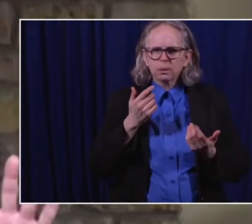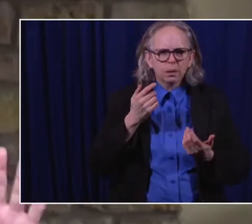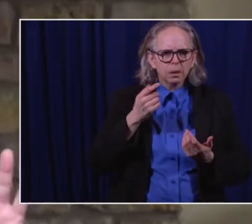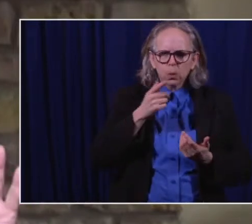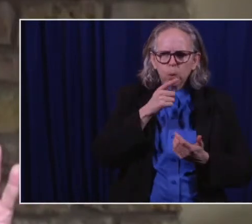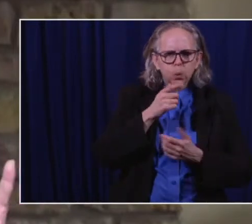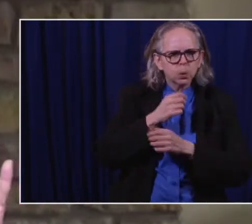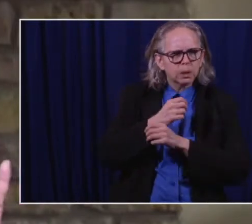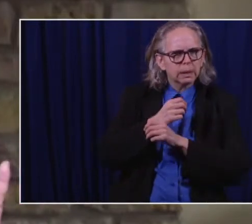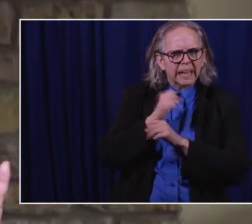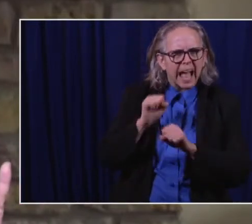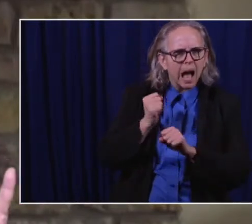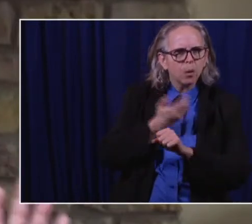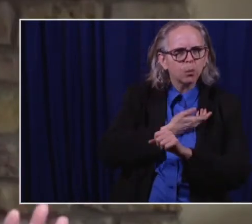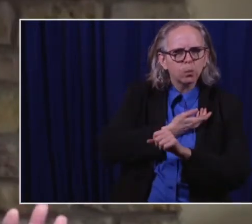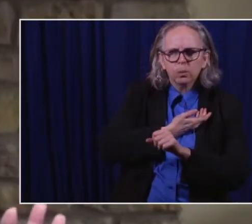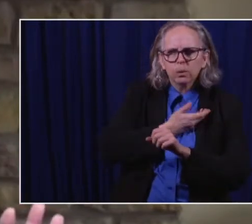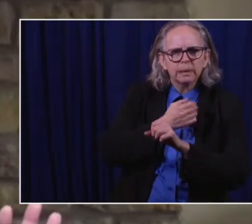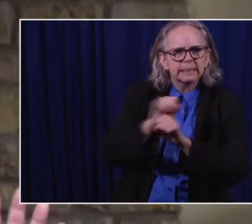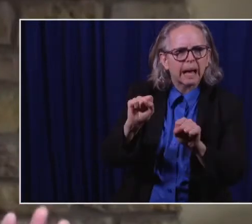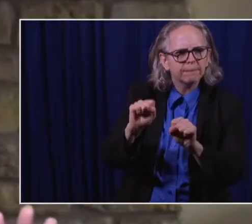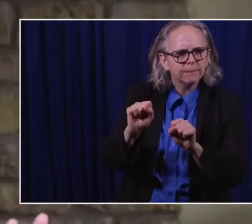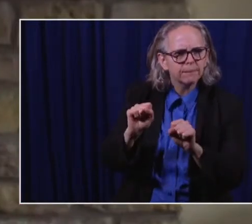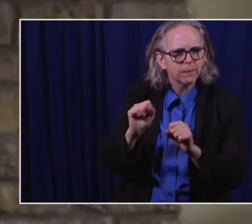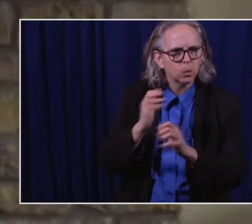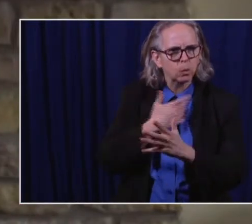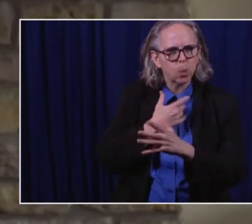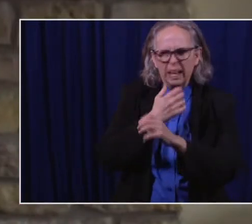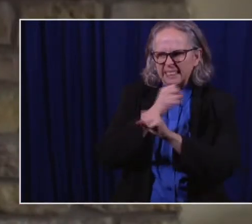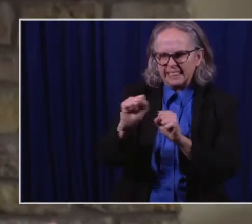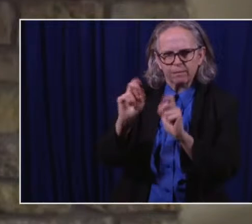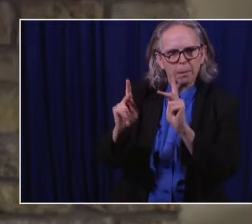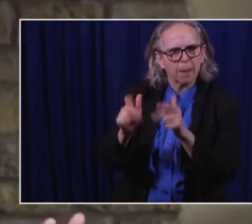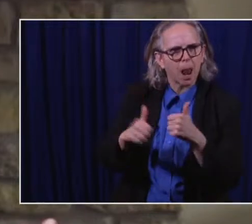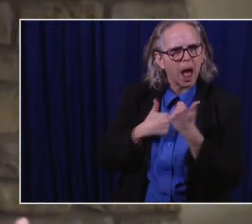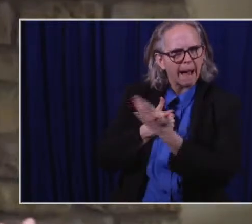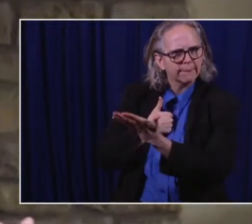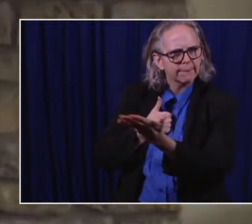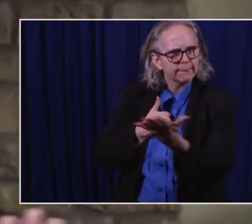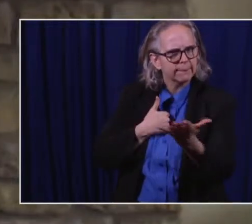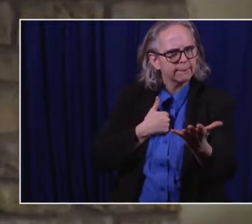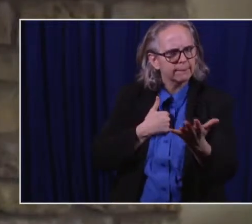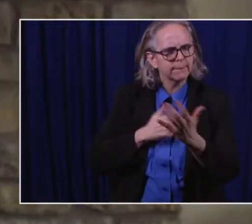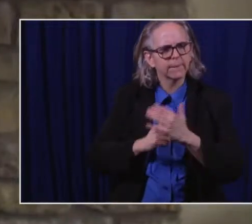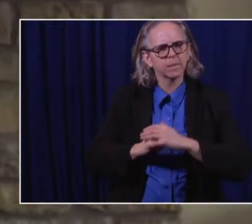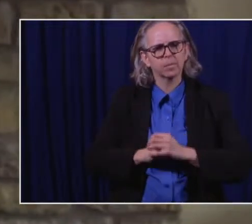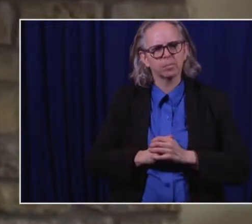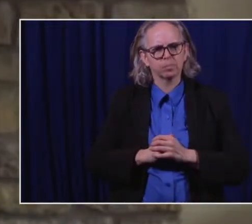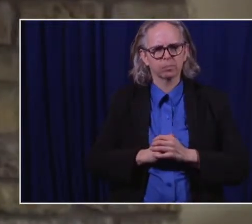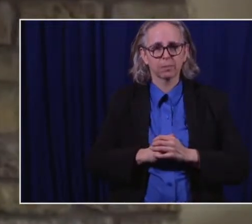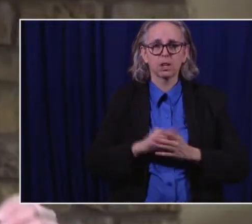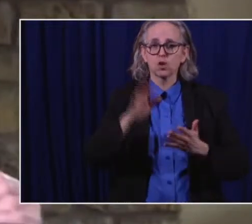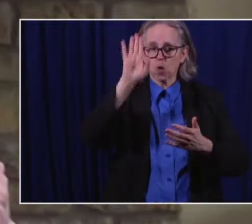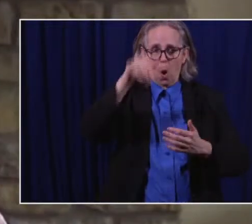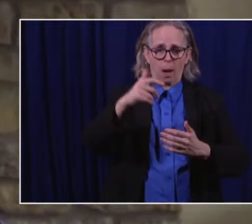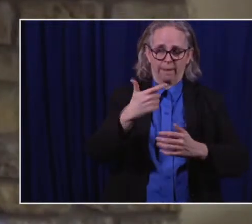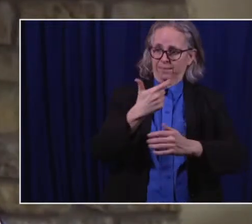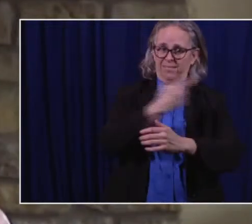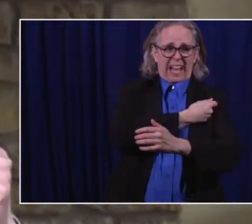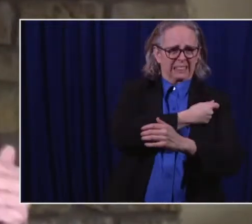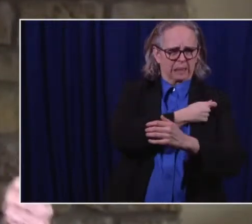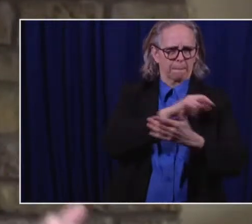dealt with besides directly protecting lives. And every time you give anybody a shot, you're protecting lives.